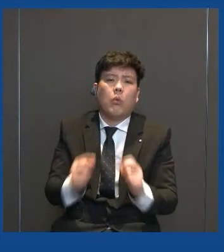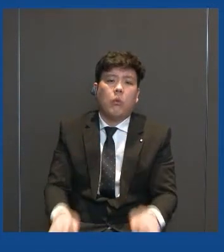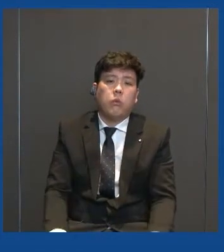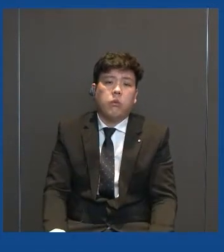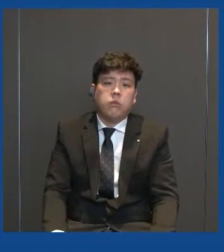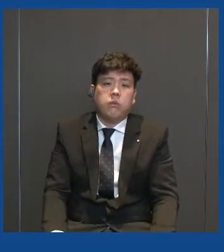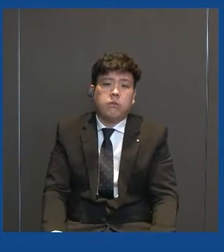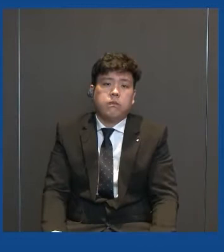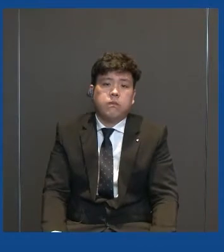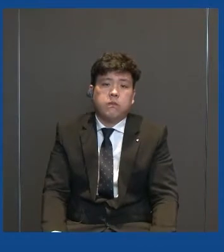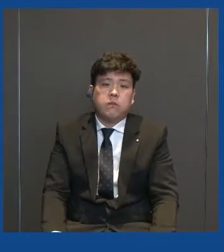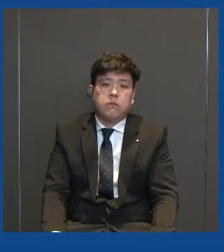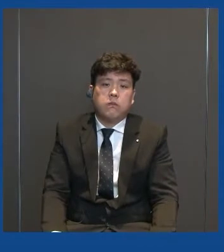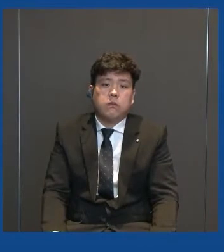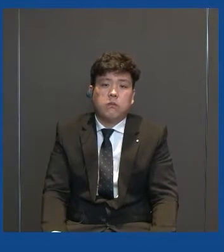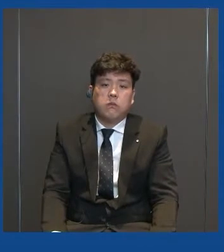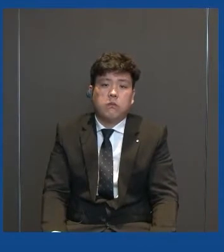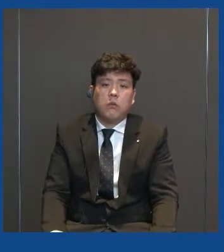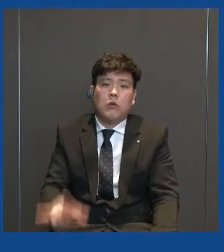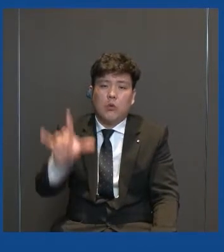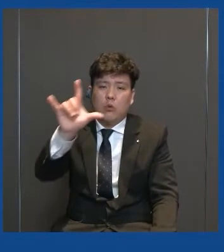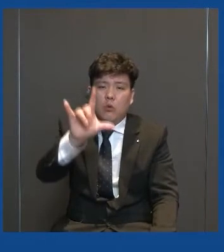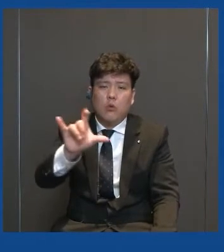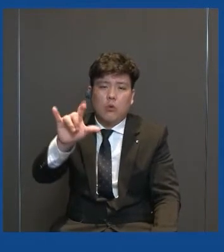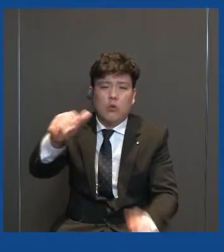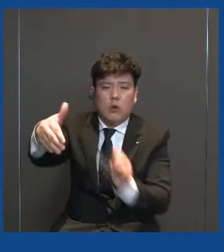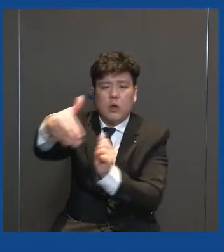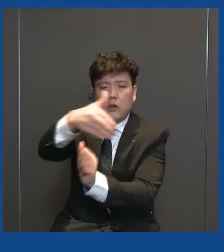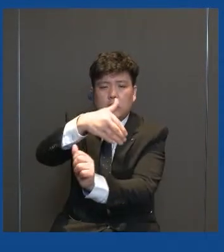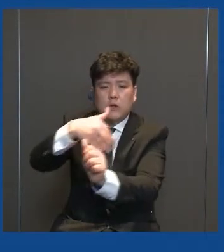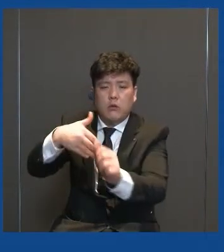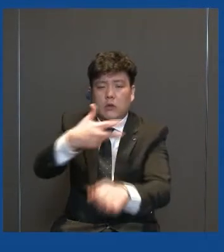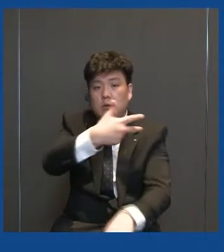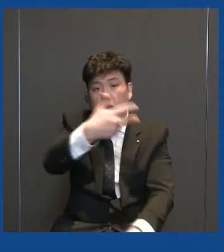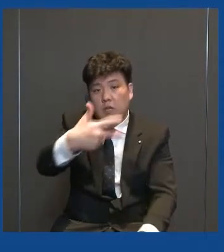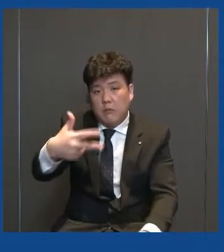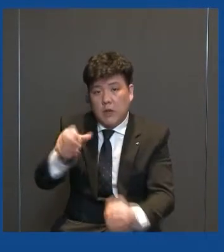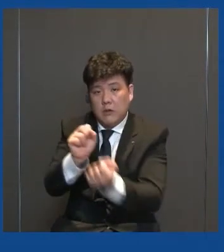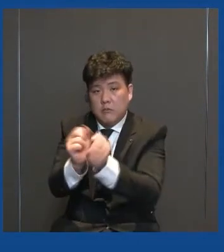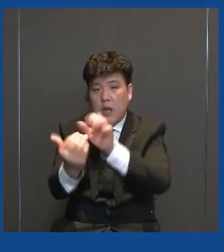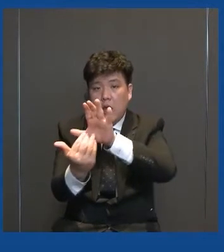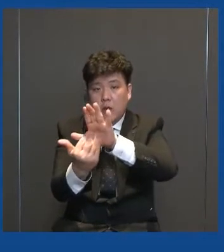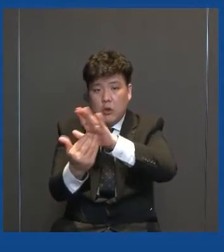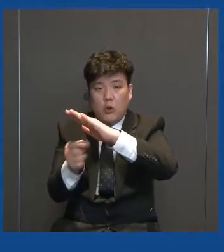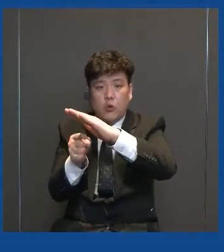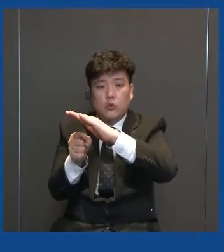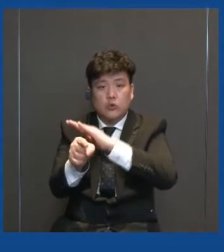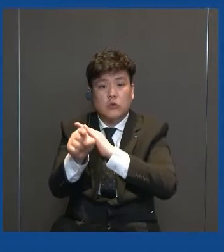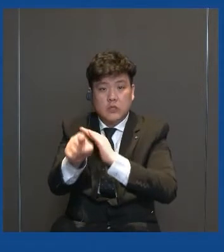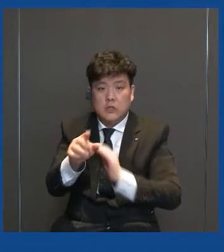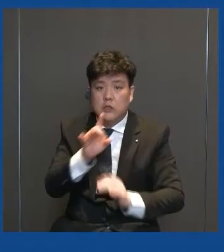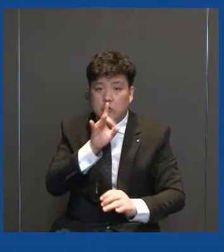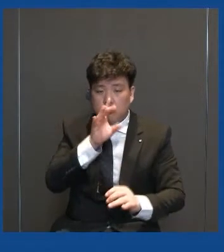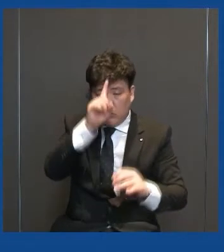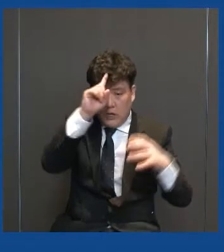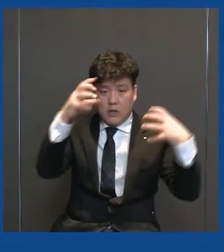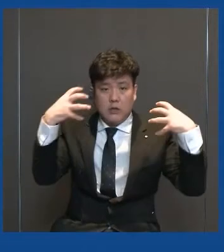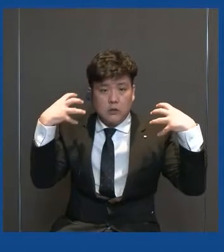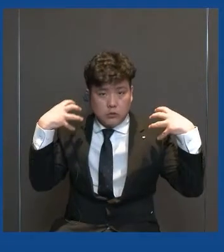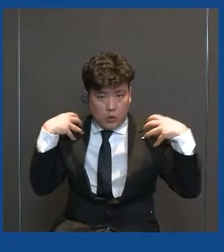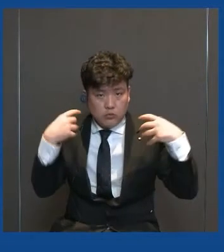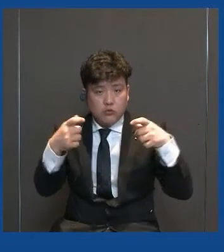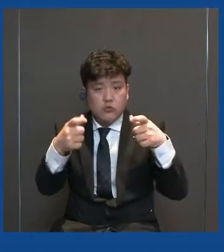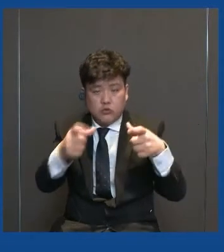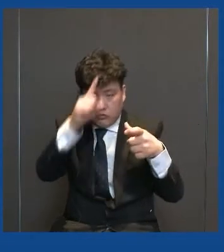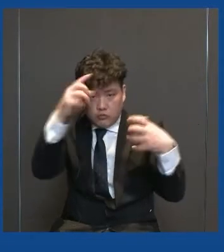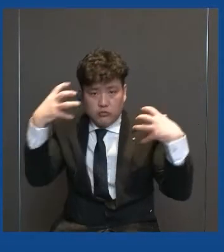civil society organizations and volunteers, and the private sector. As societies reopen, it's more important than